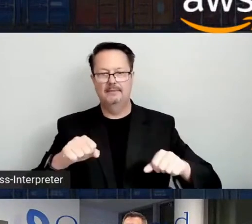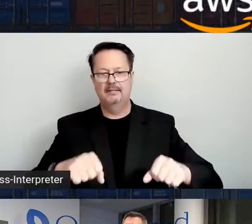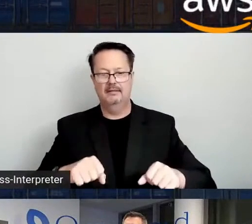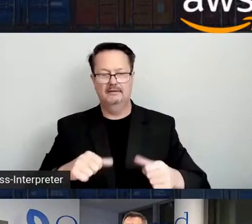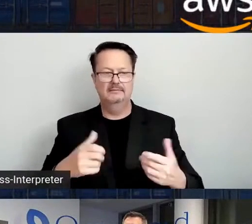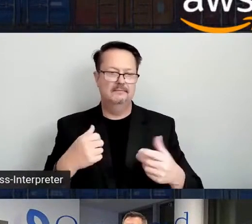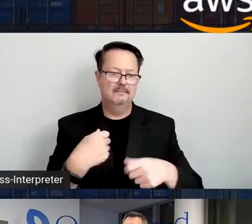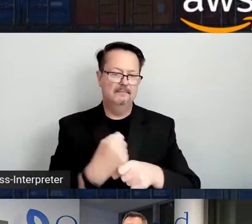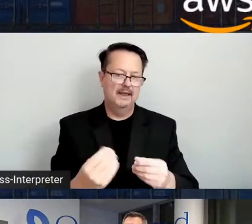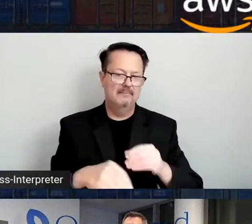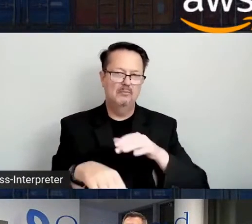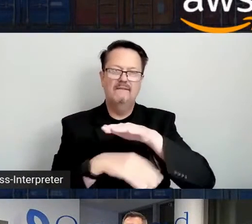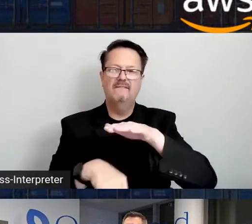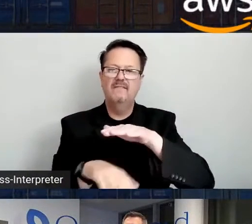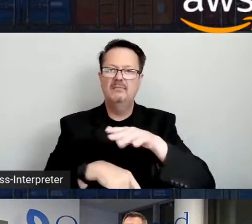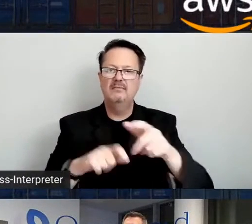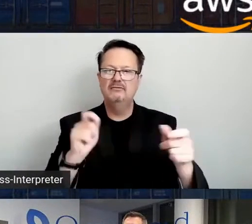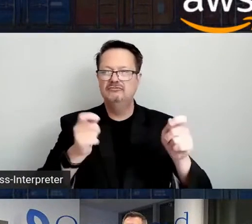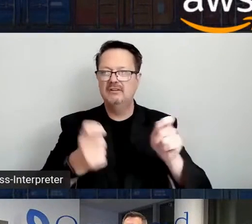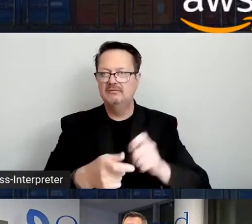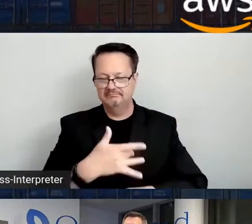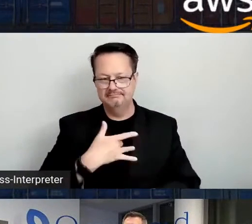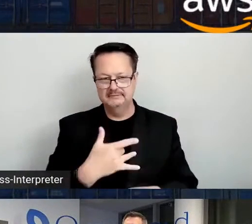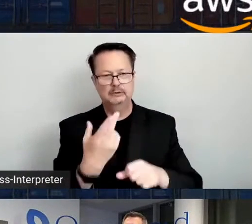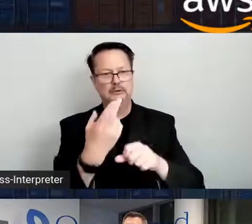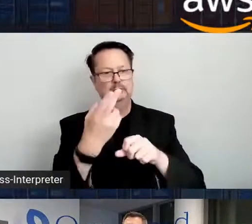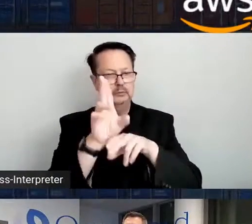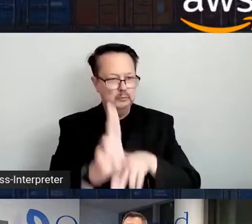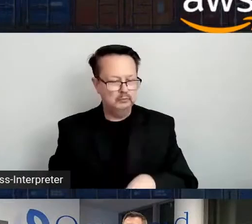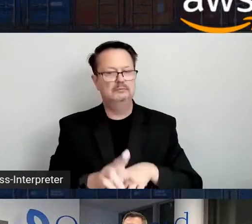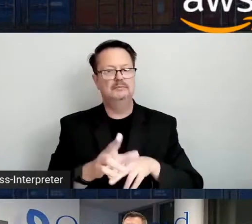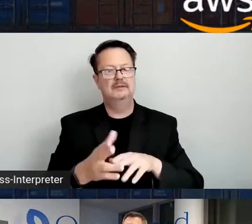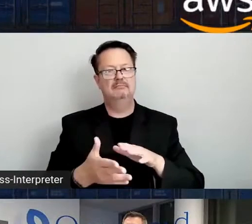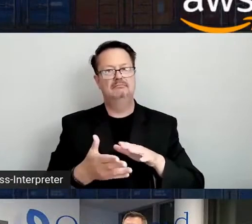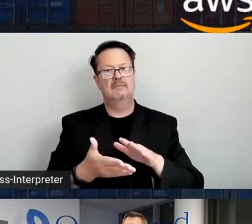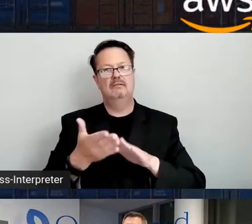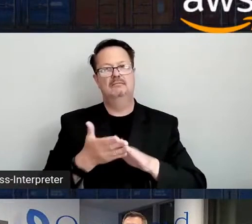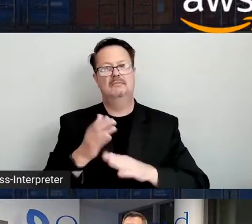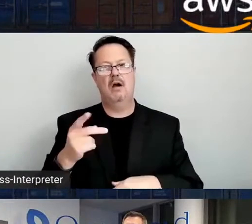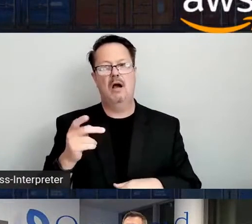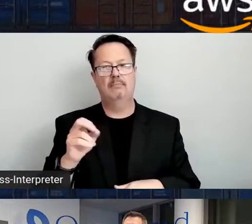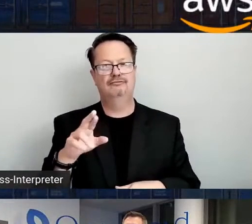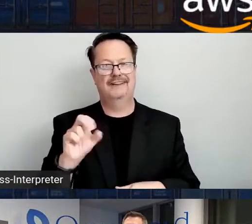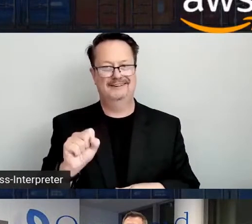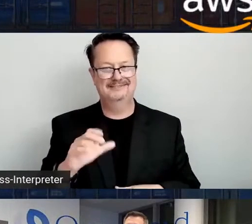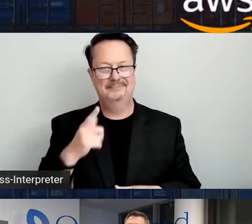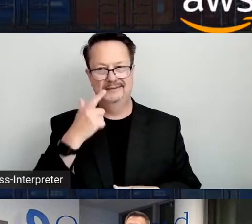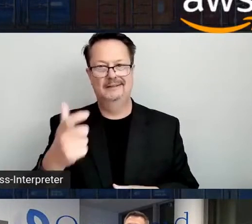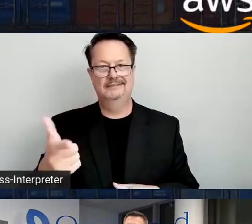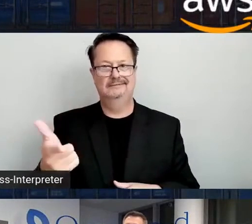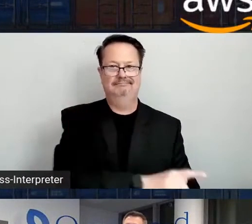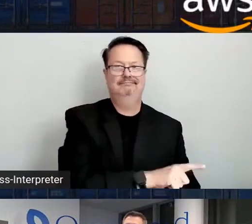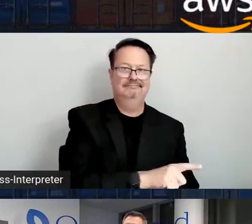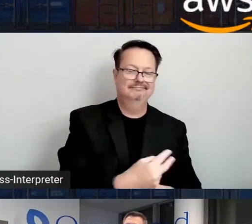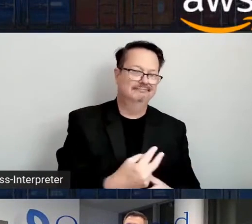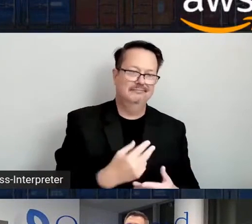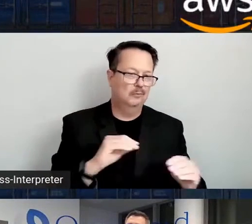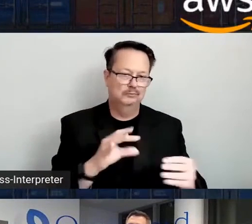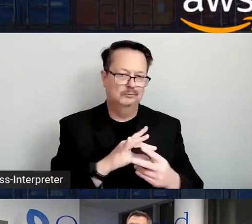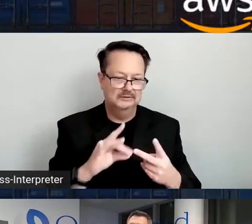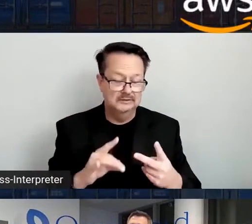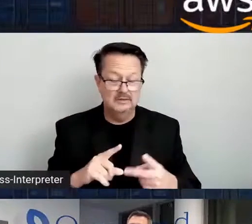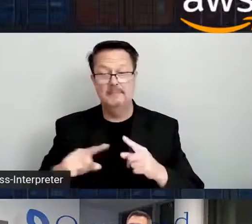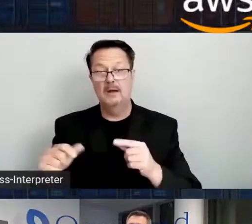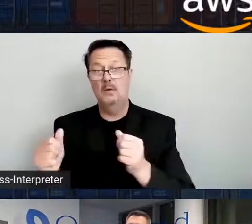make more fundamental changes, and they're kind of used to being operators by default. What we see with our enterprise customers, it's much more